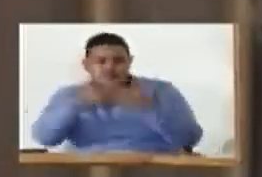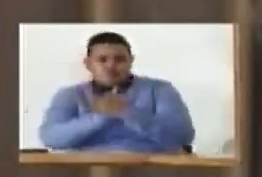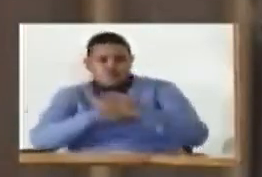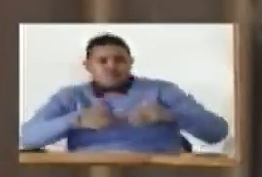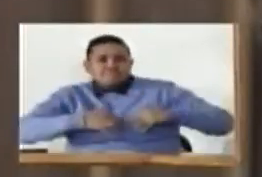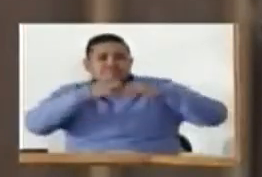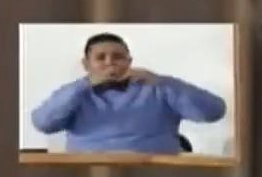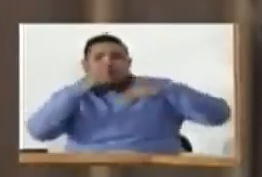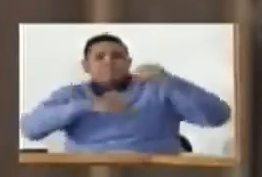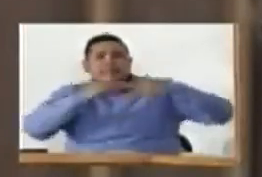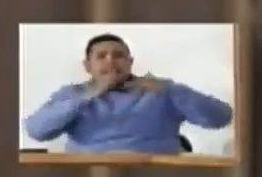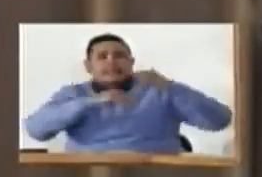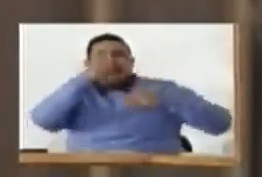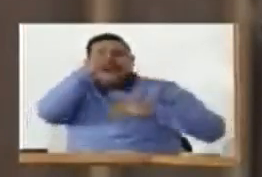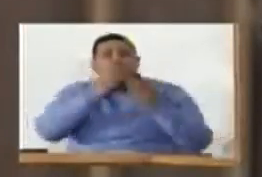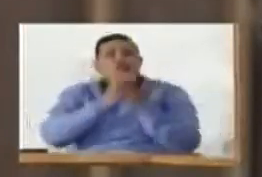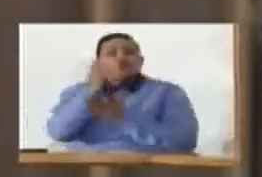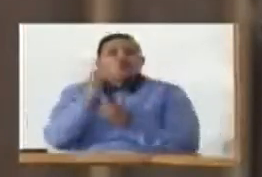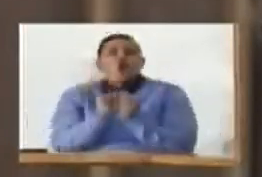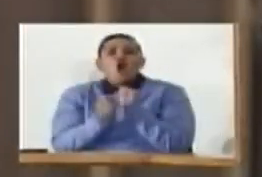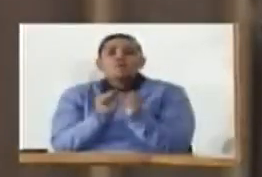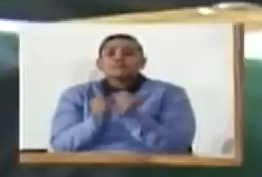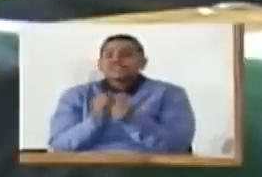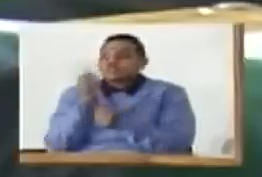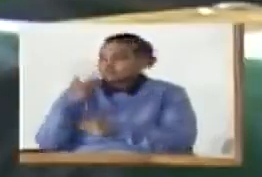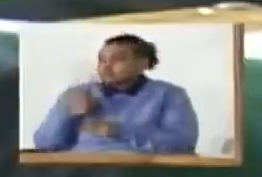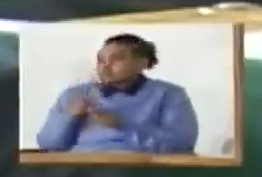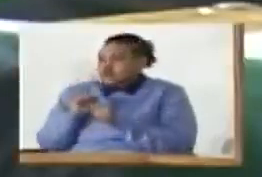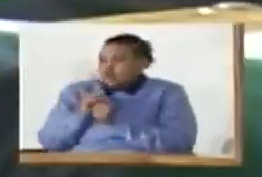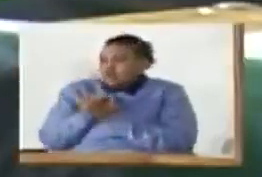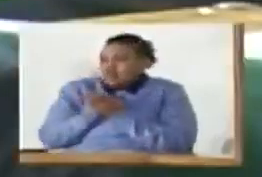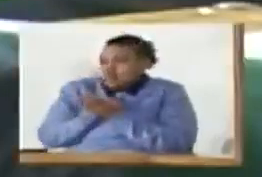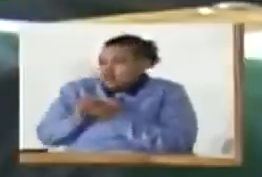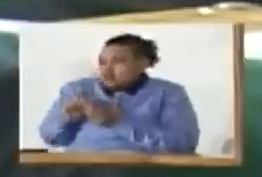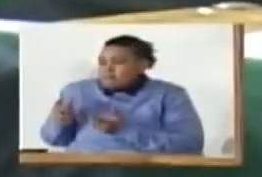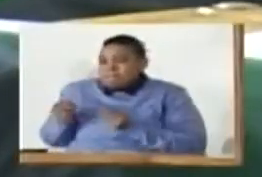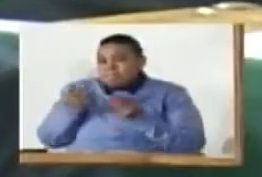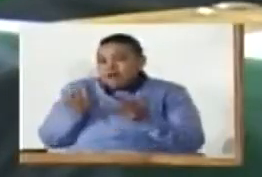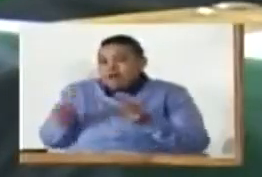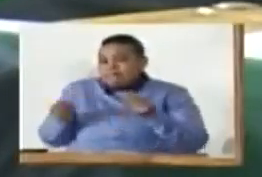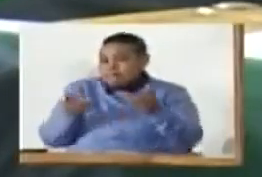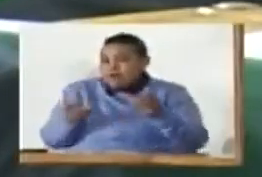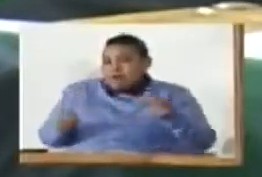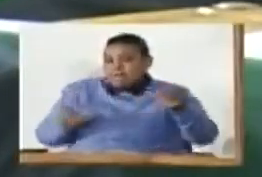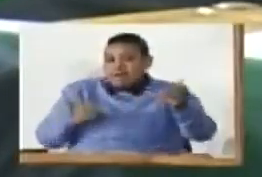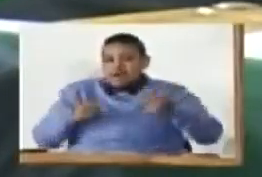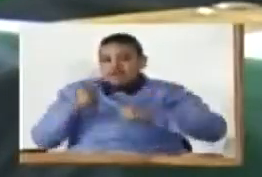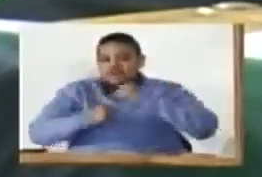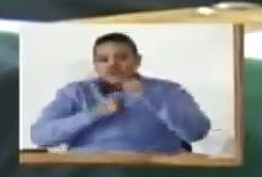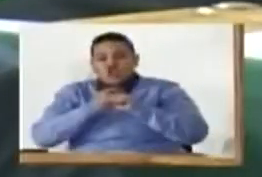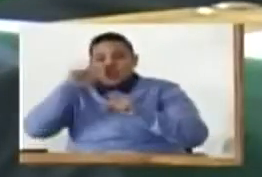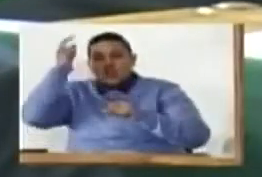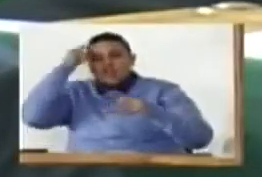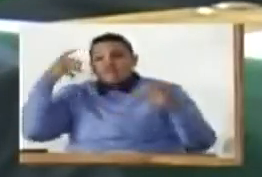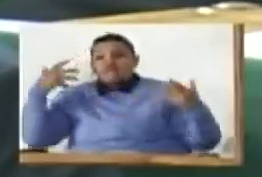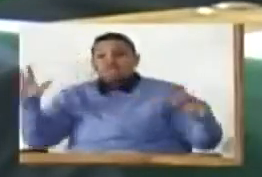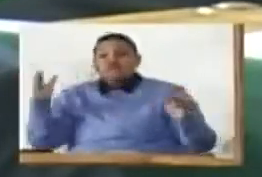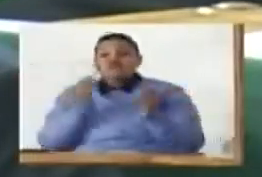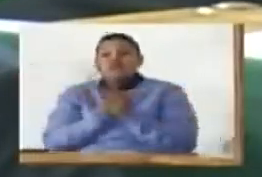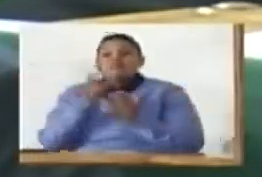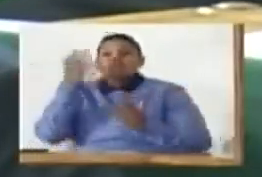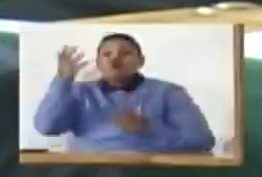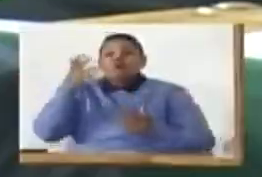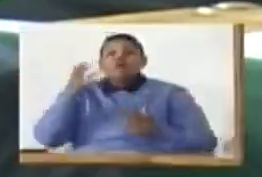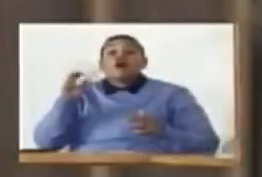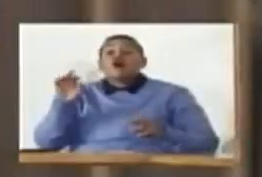building through a competition. This year, the government will complete the procurement of the relevant